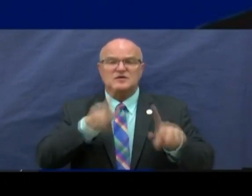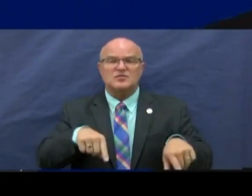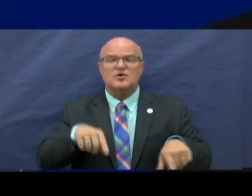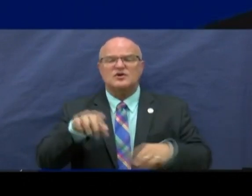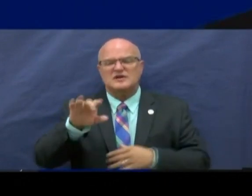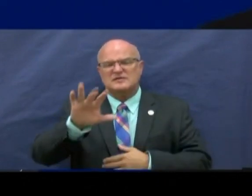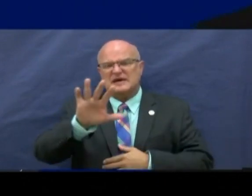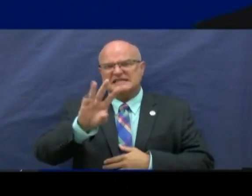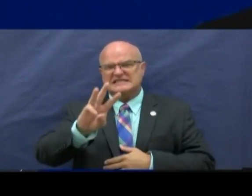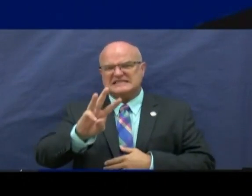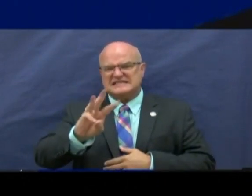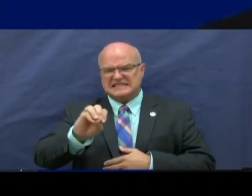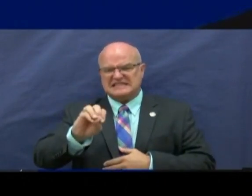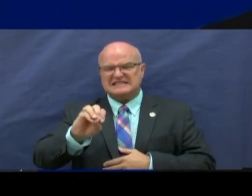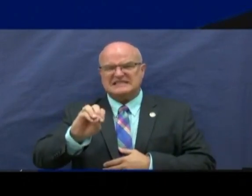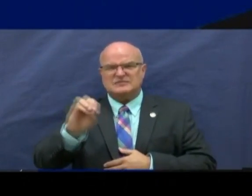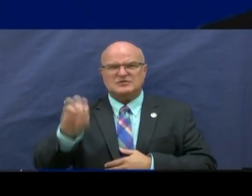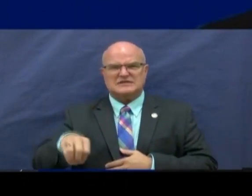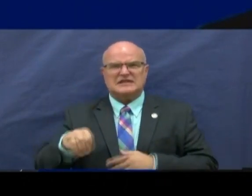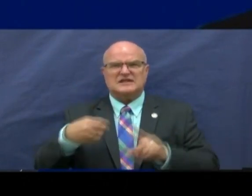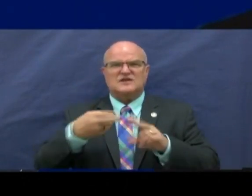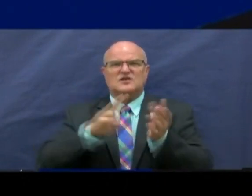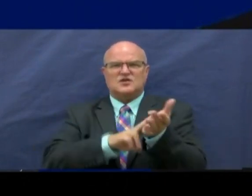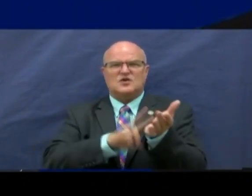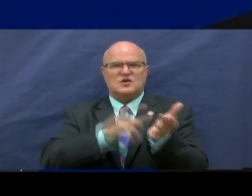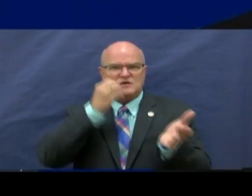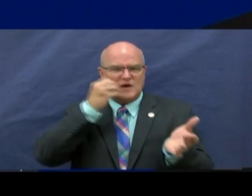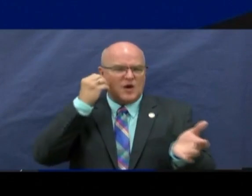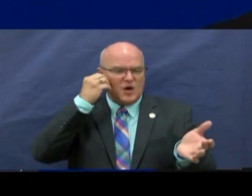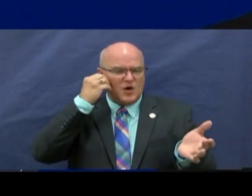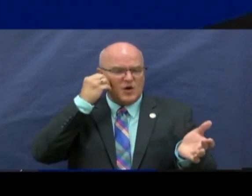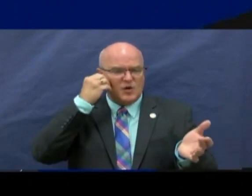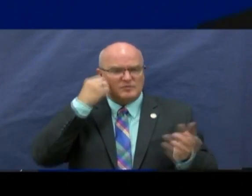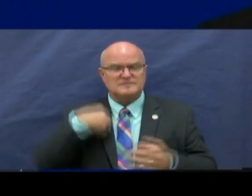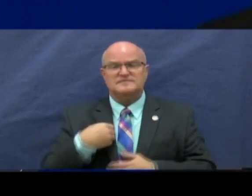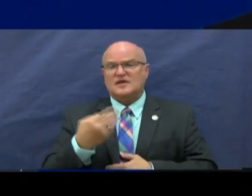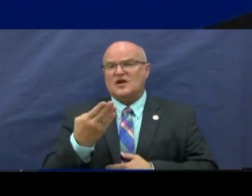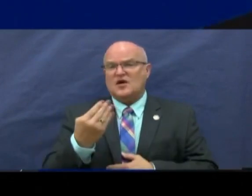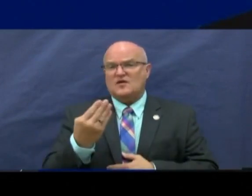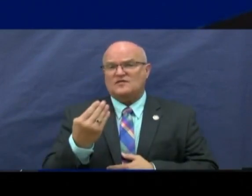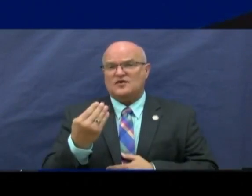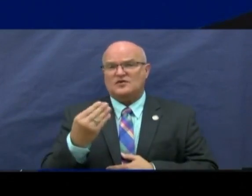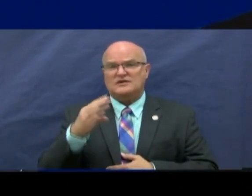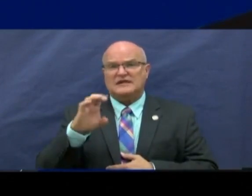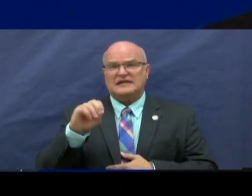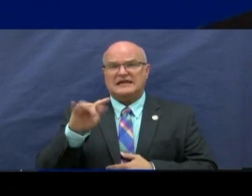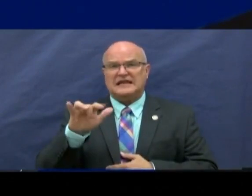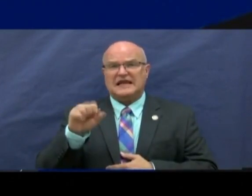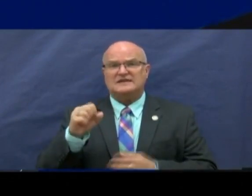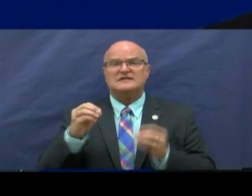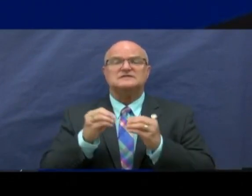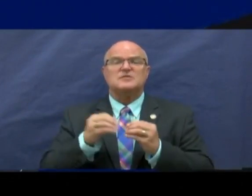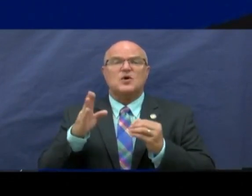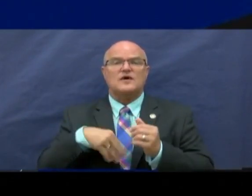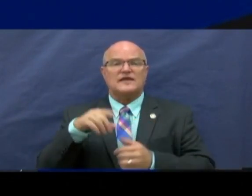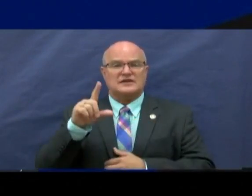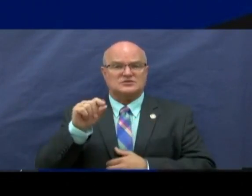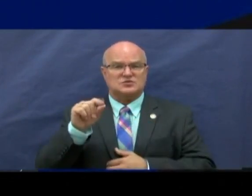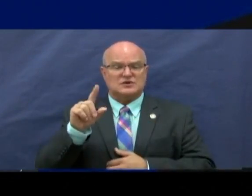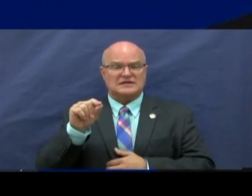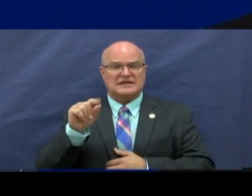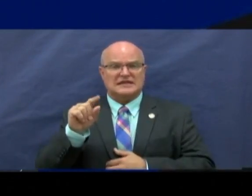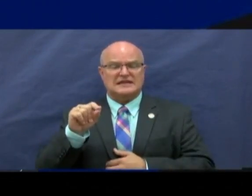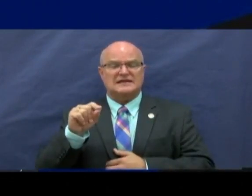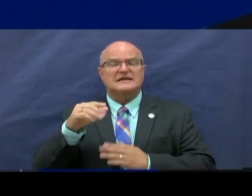16 were from nursing homes. We have 14 counties over 20 cases,